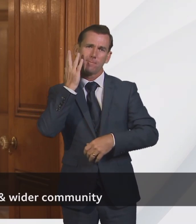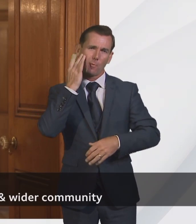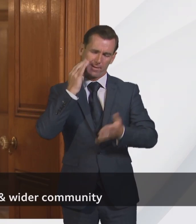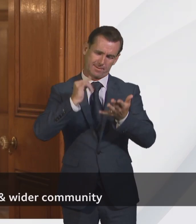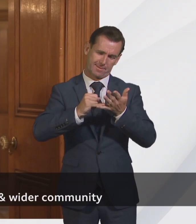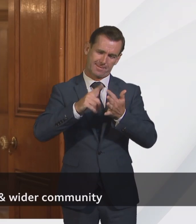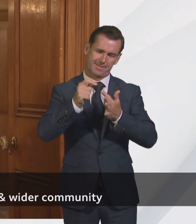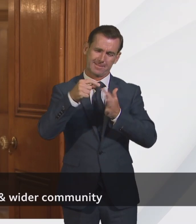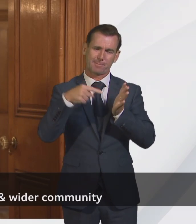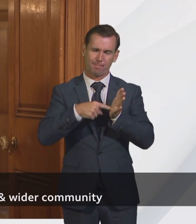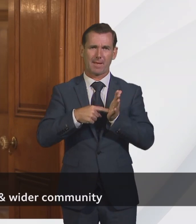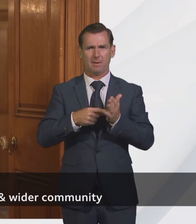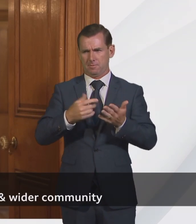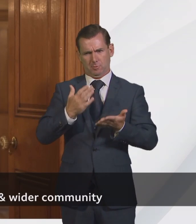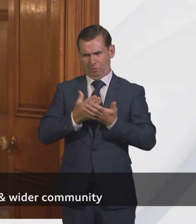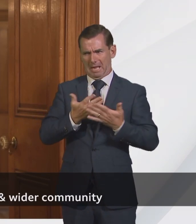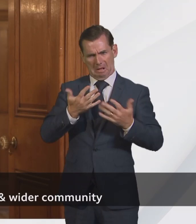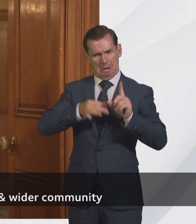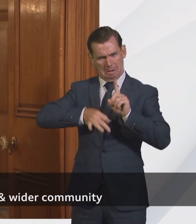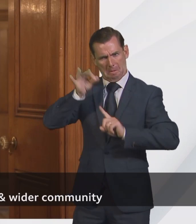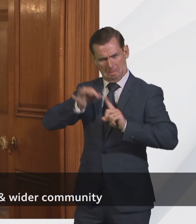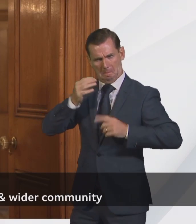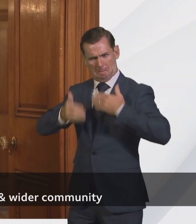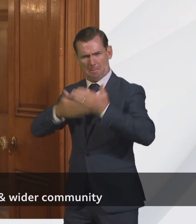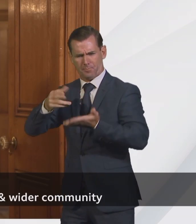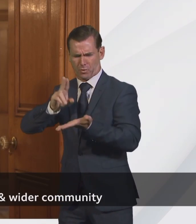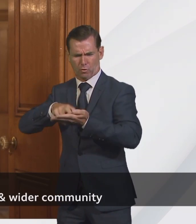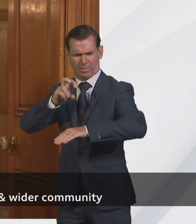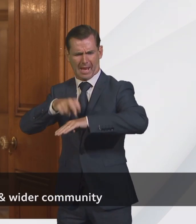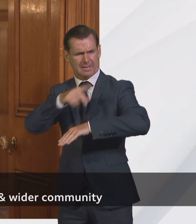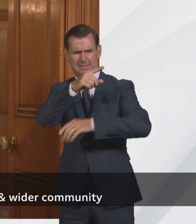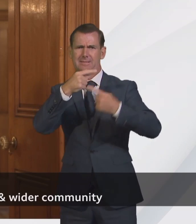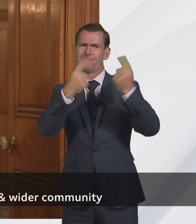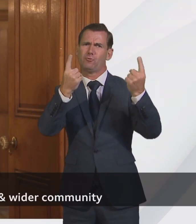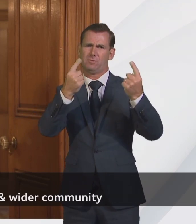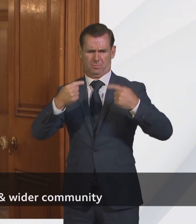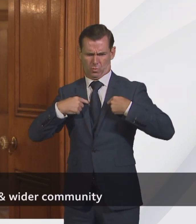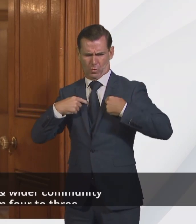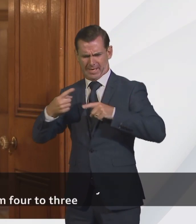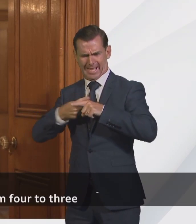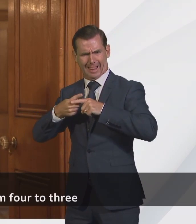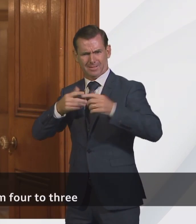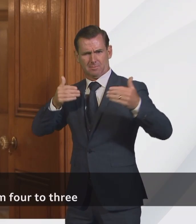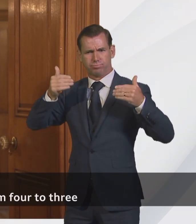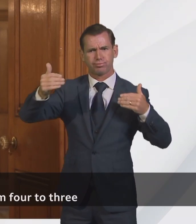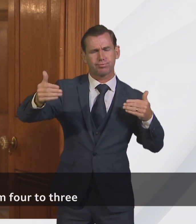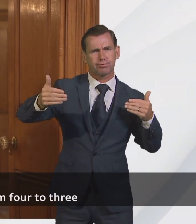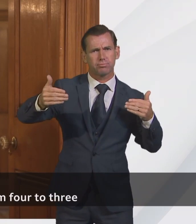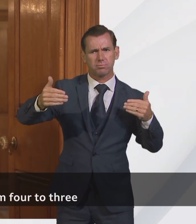And we're actually much further ahead than Northern Ireland, not just in terms of critical workers' children and